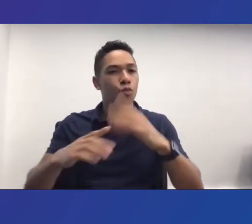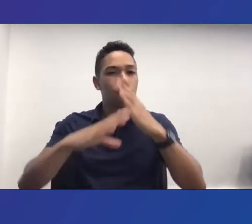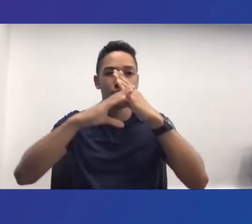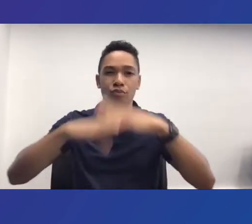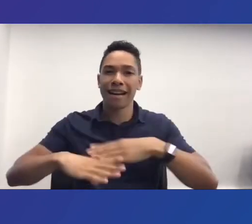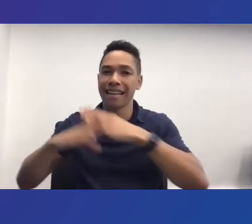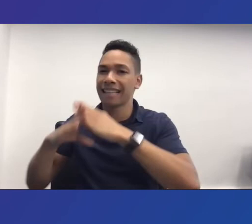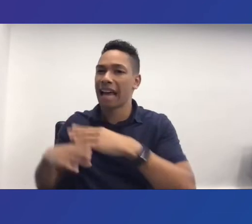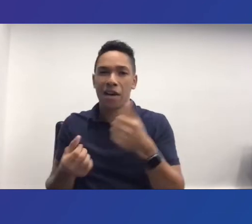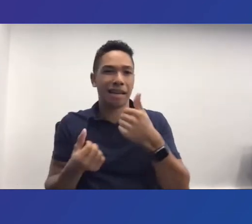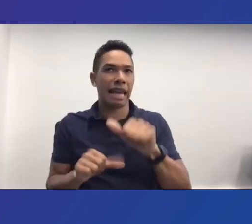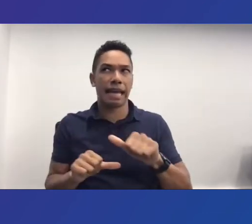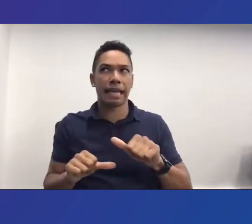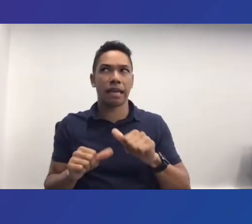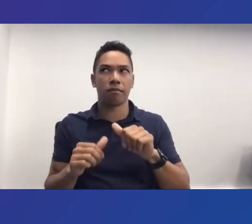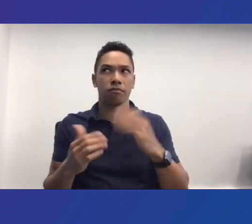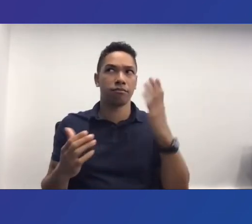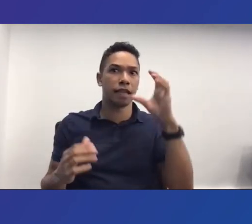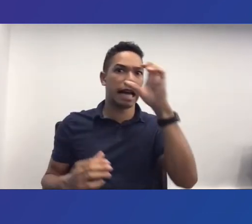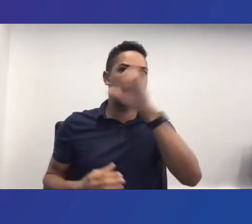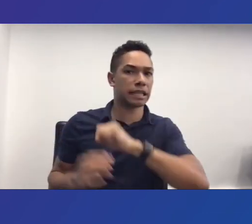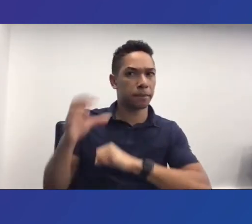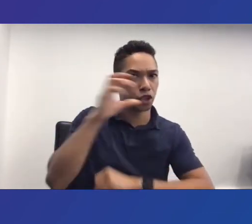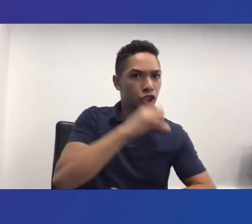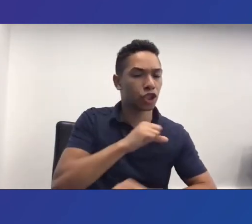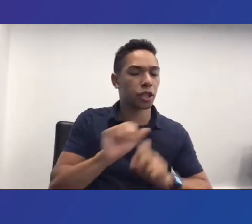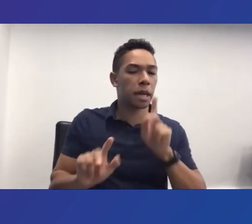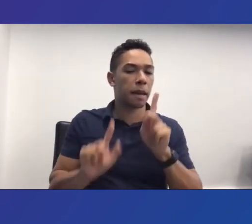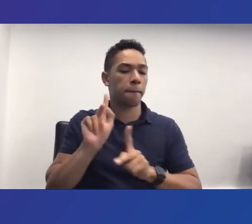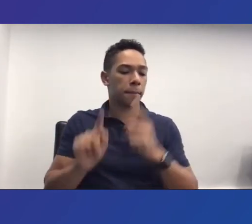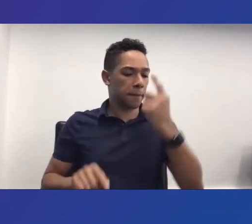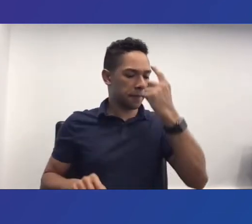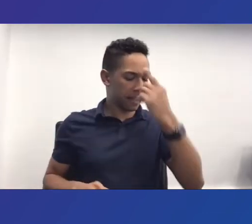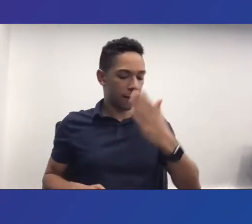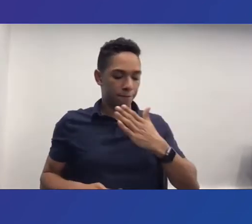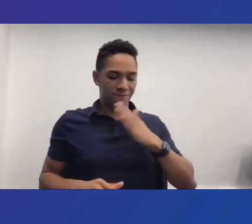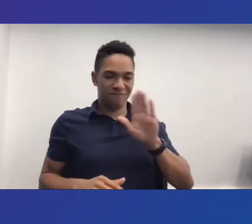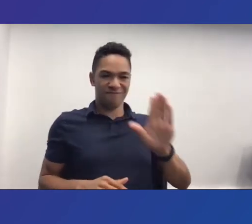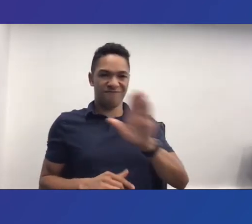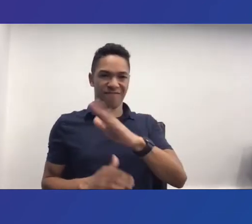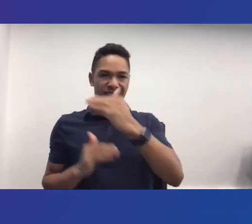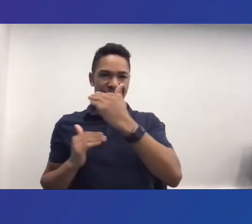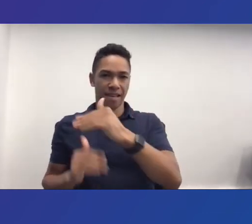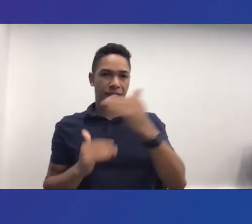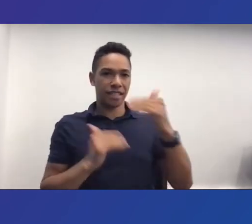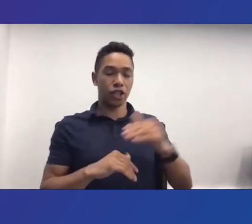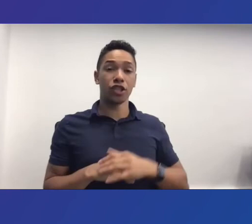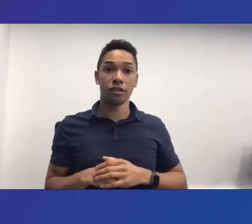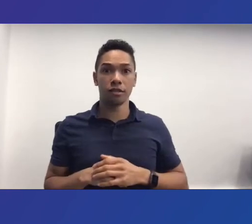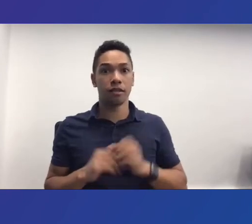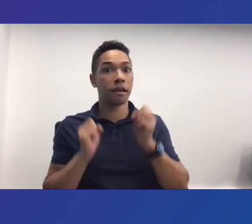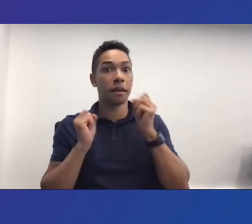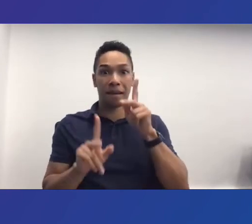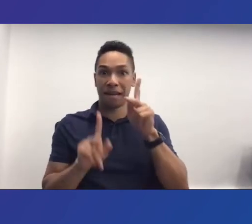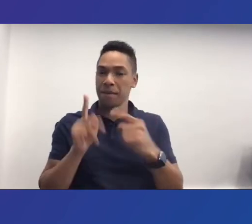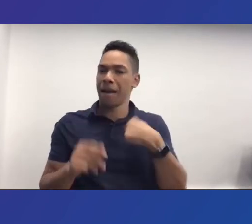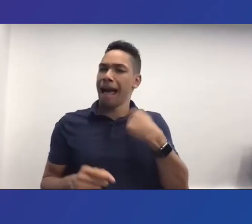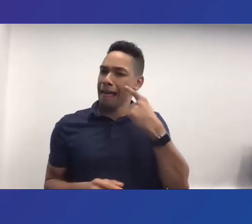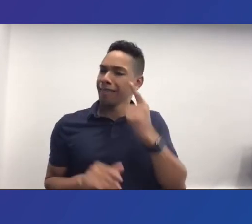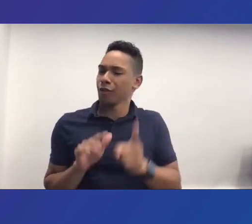preconceived notions people have about what they're capable of doing. Because I find that people walk in with all these